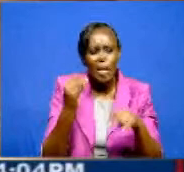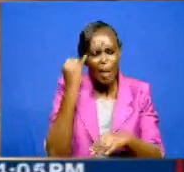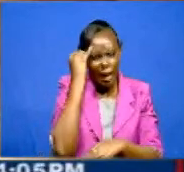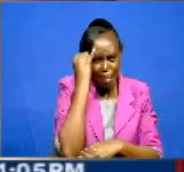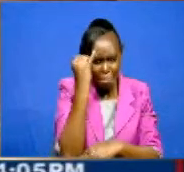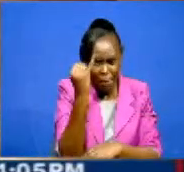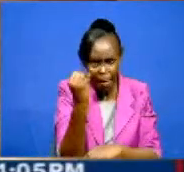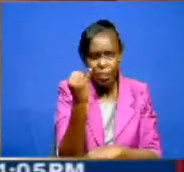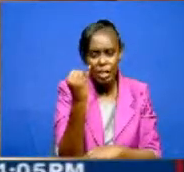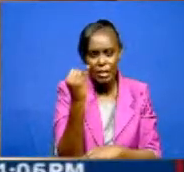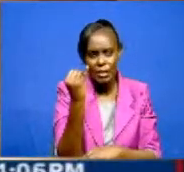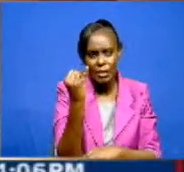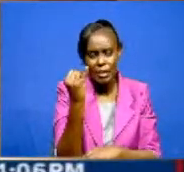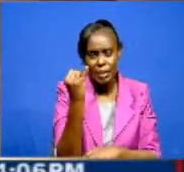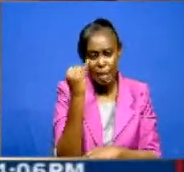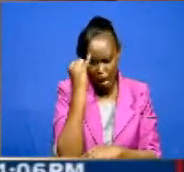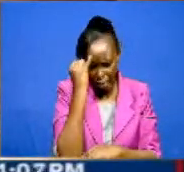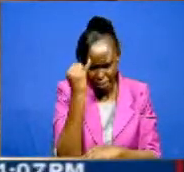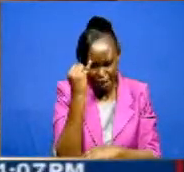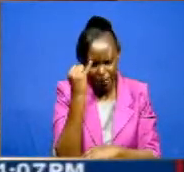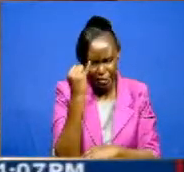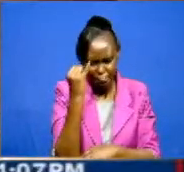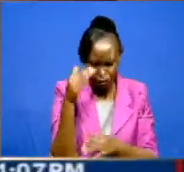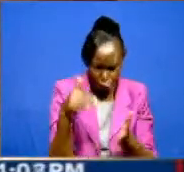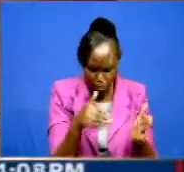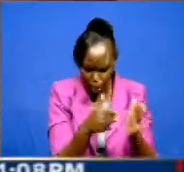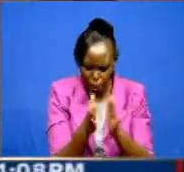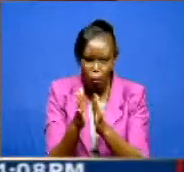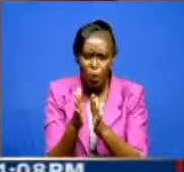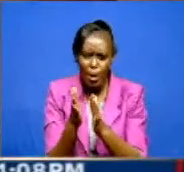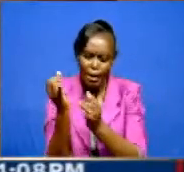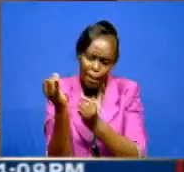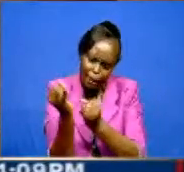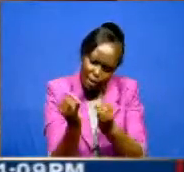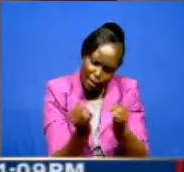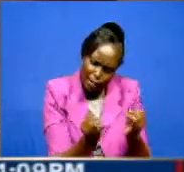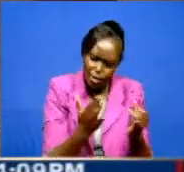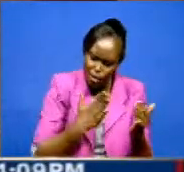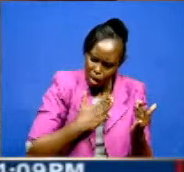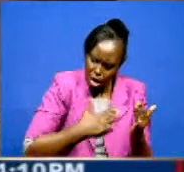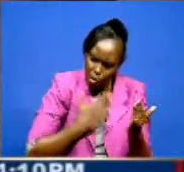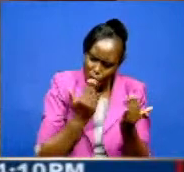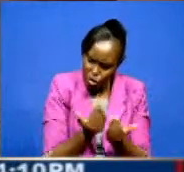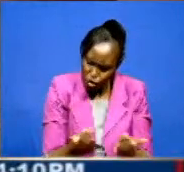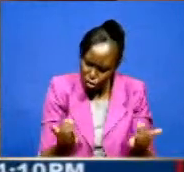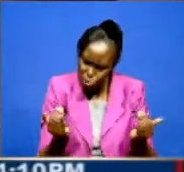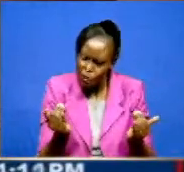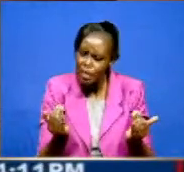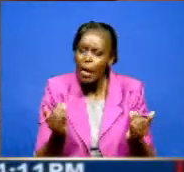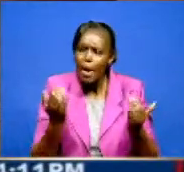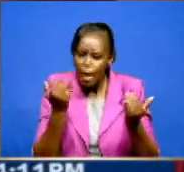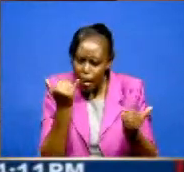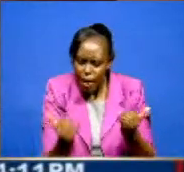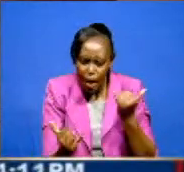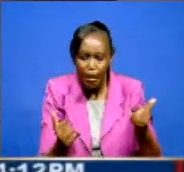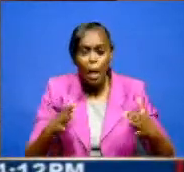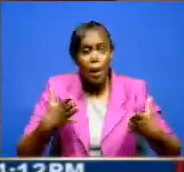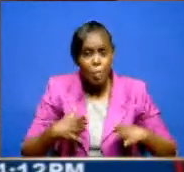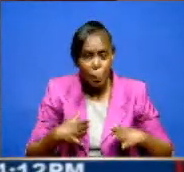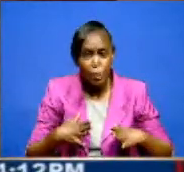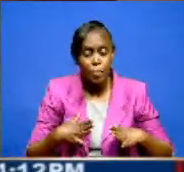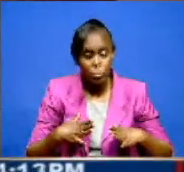or to design ways to introduce our children and the young people in this country